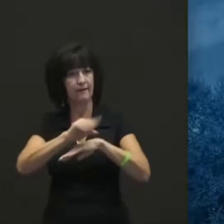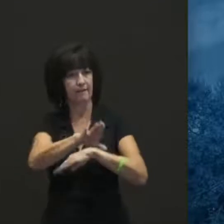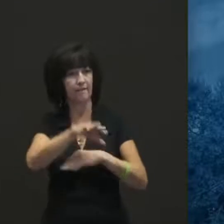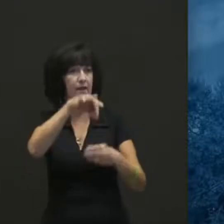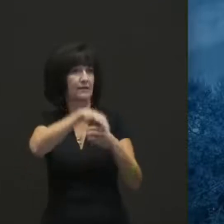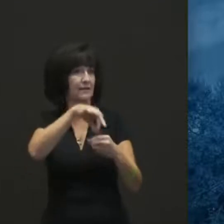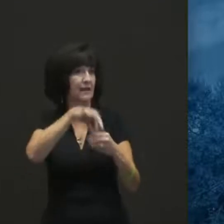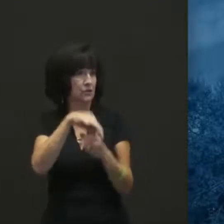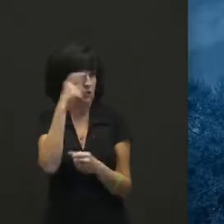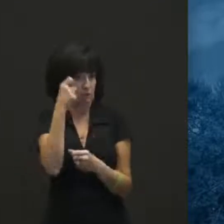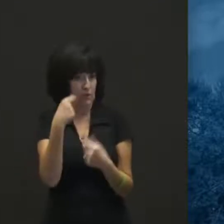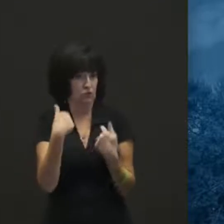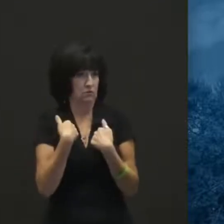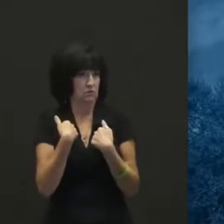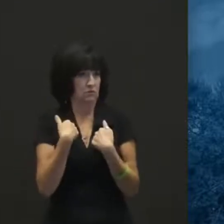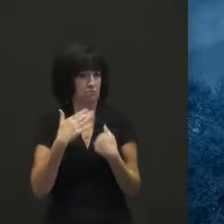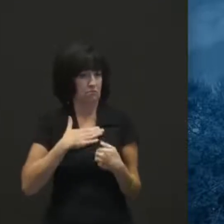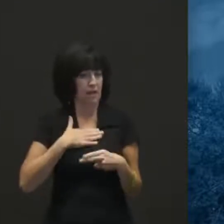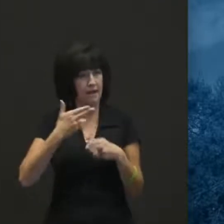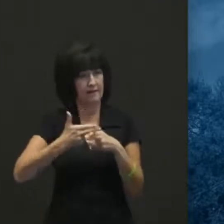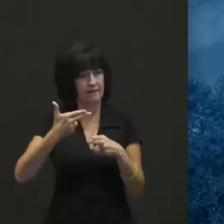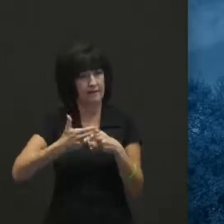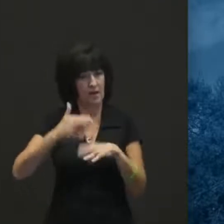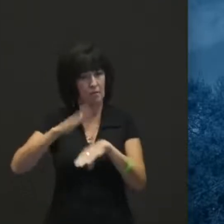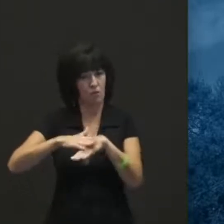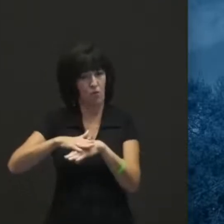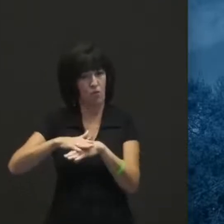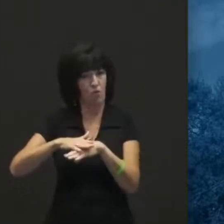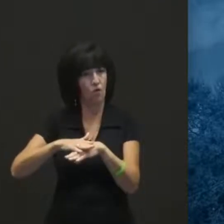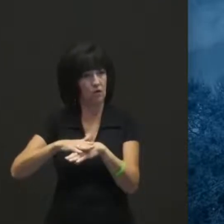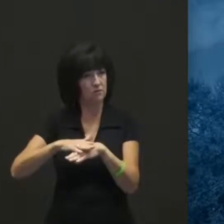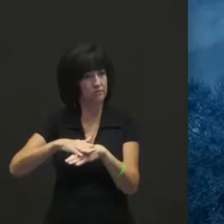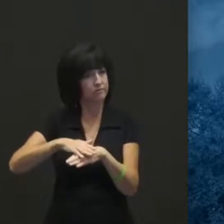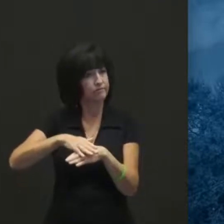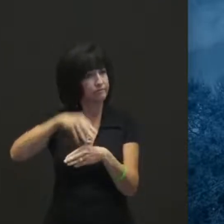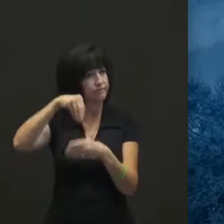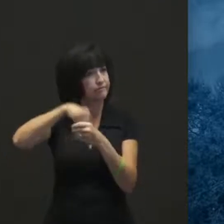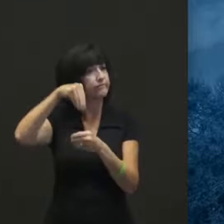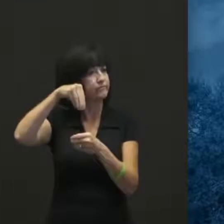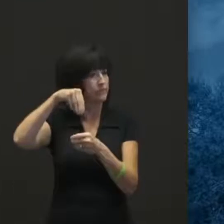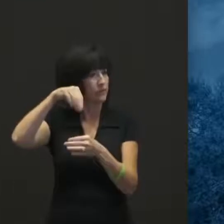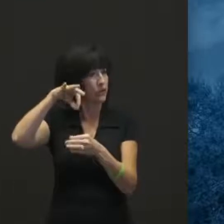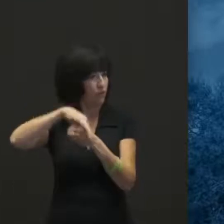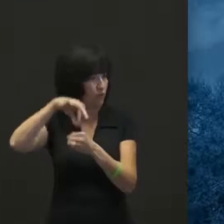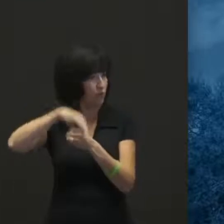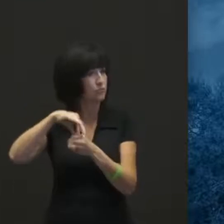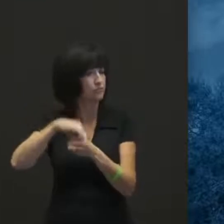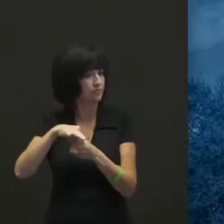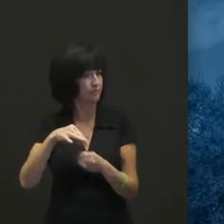again, because I am on the ballot. Obviously, we have worked, and it's an important part of my role to make sure